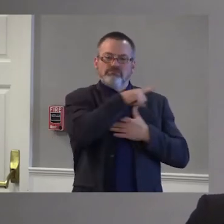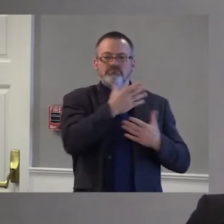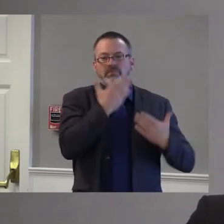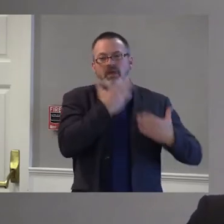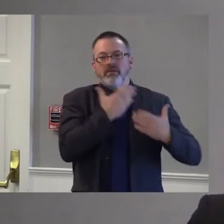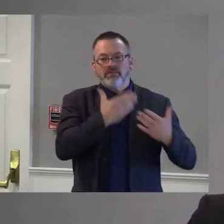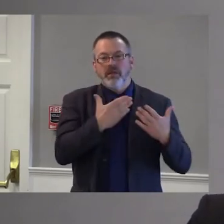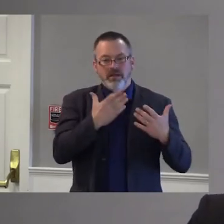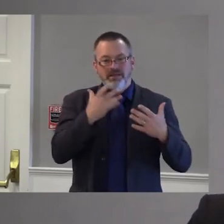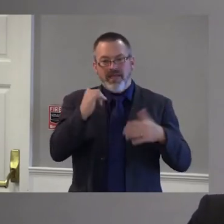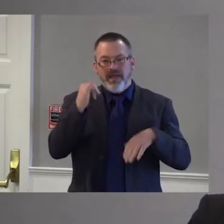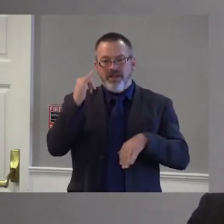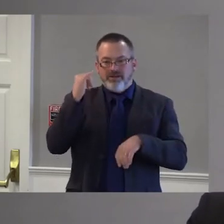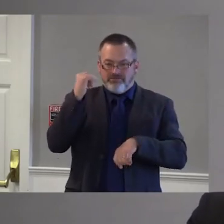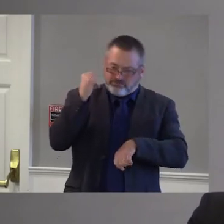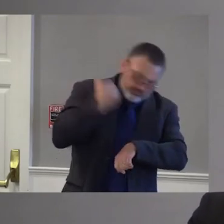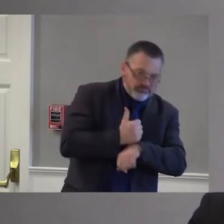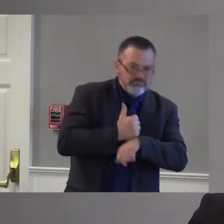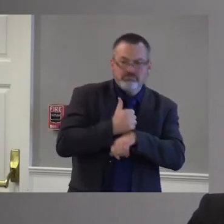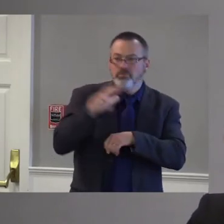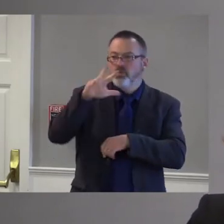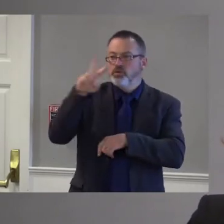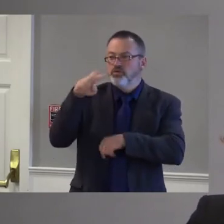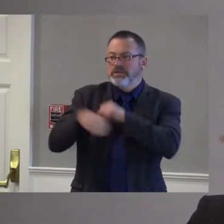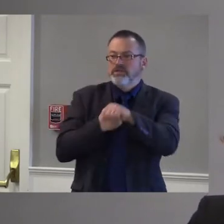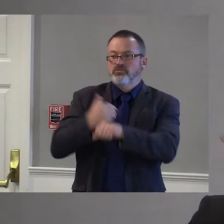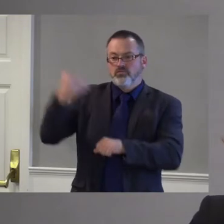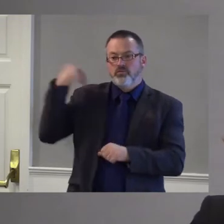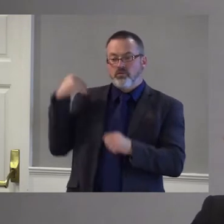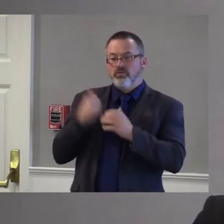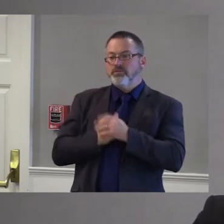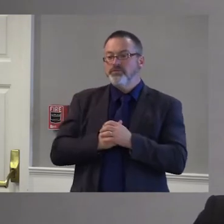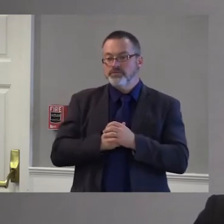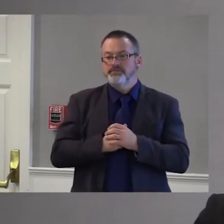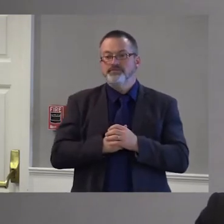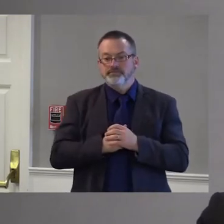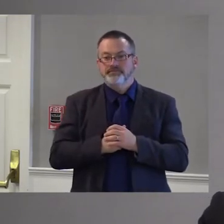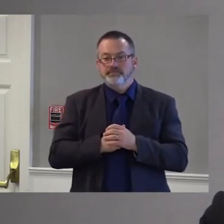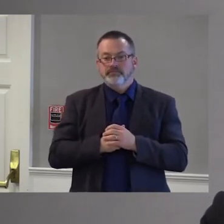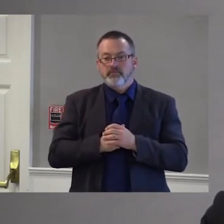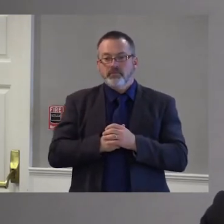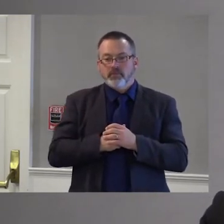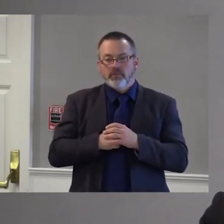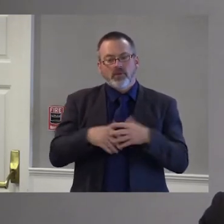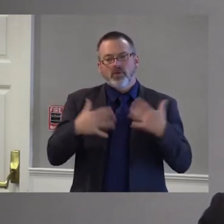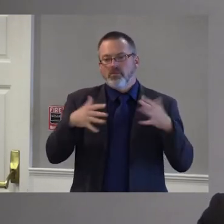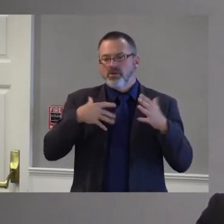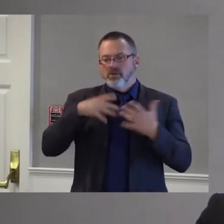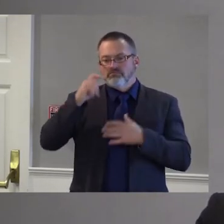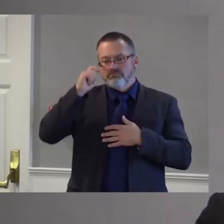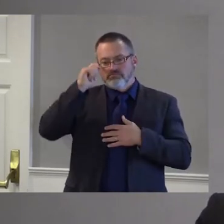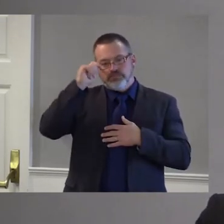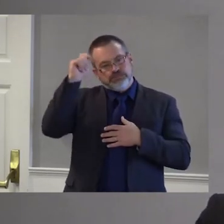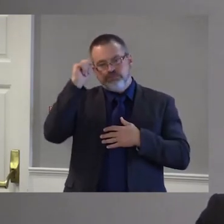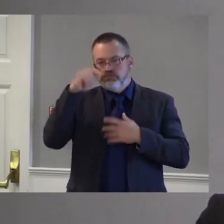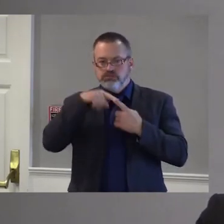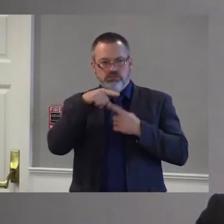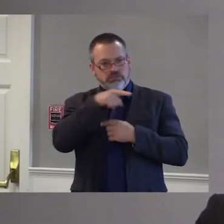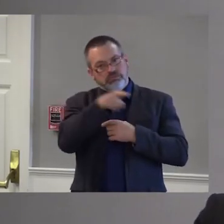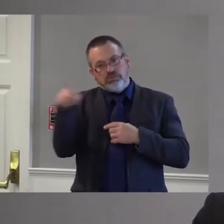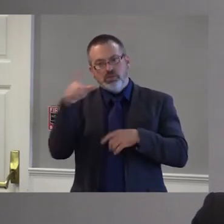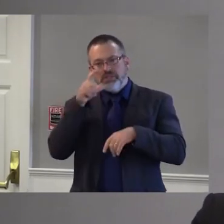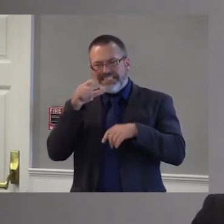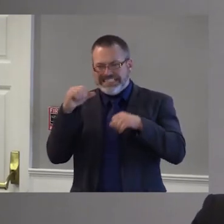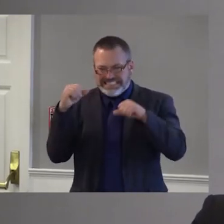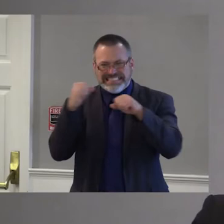back 32 years ago. I have the deepest respect and appreciation for all who fought then and for those who continue to